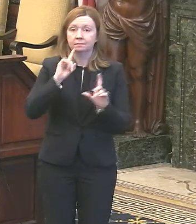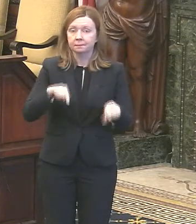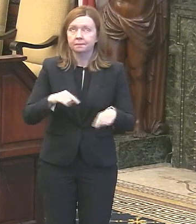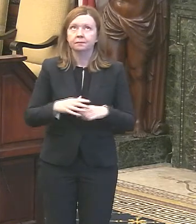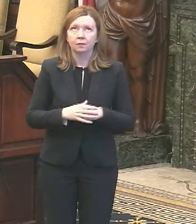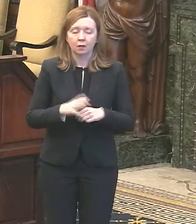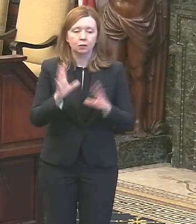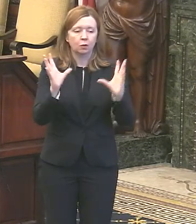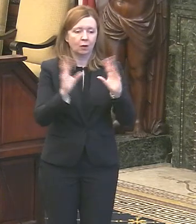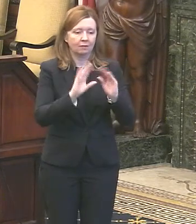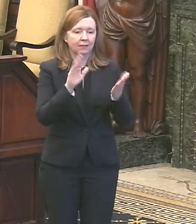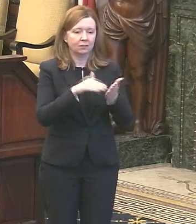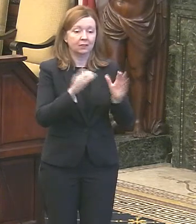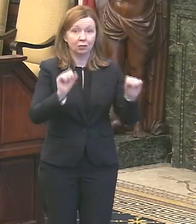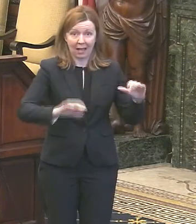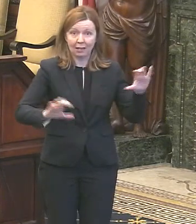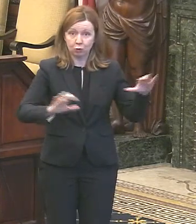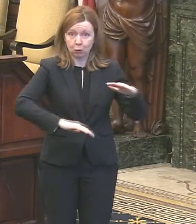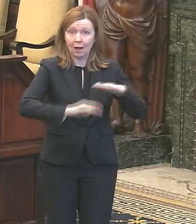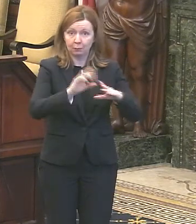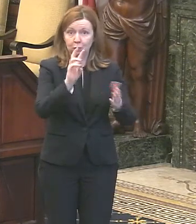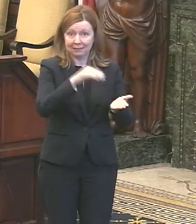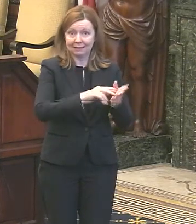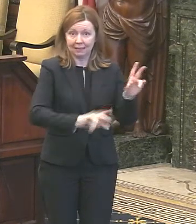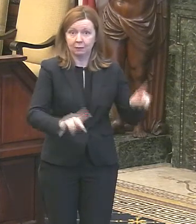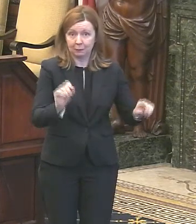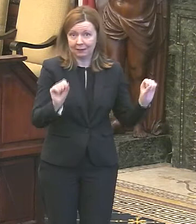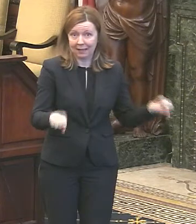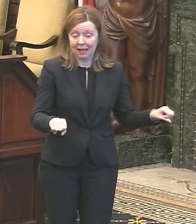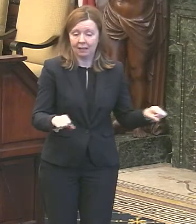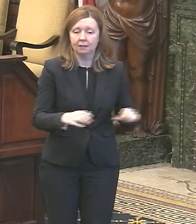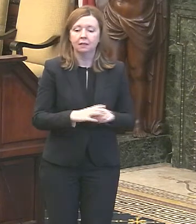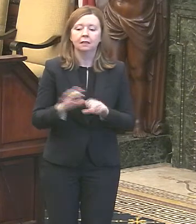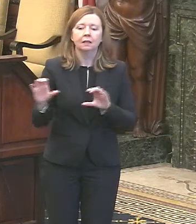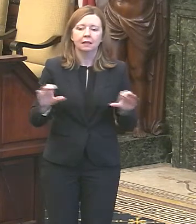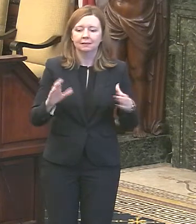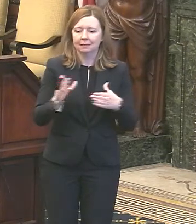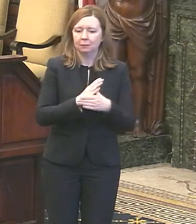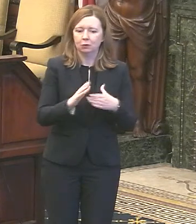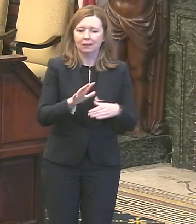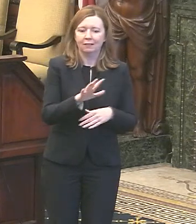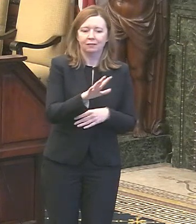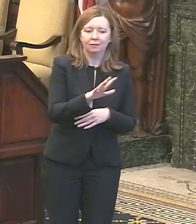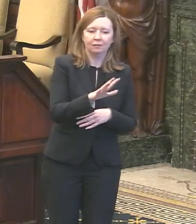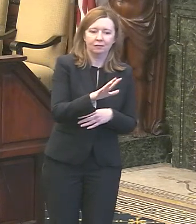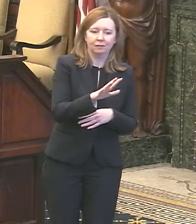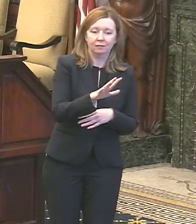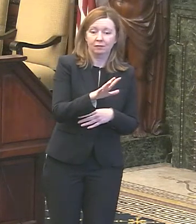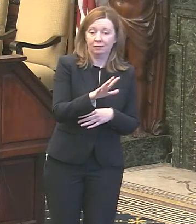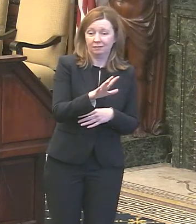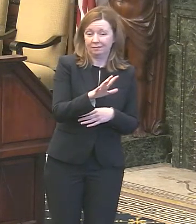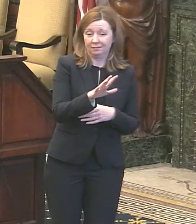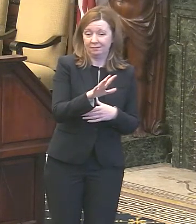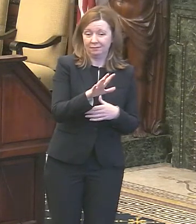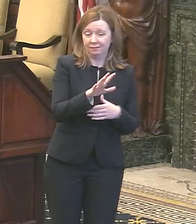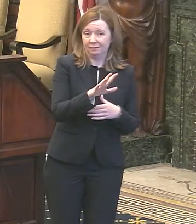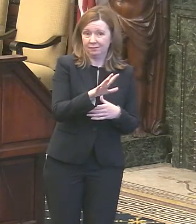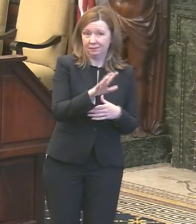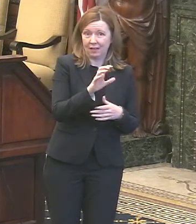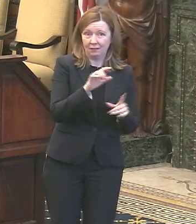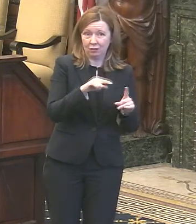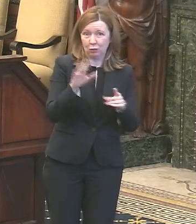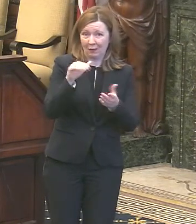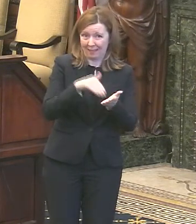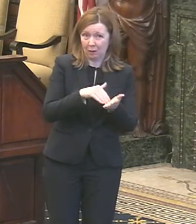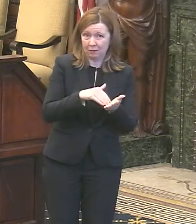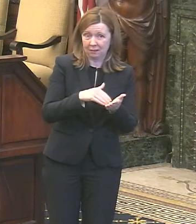The convention center could do up to 6,000 people, and it's done between 500 and 1,000 over the past few days. Esperanza,